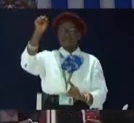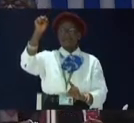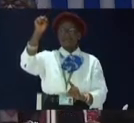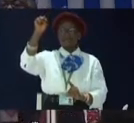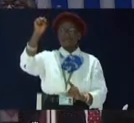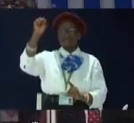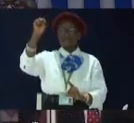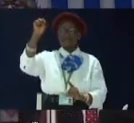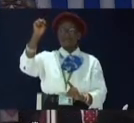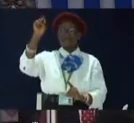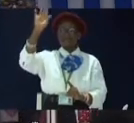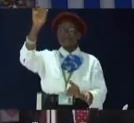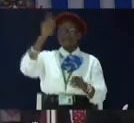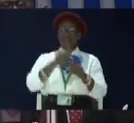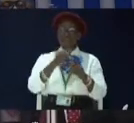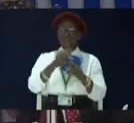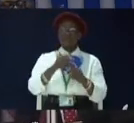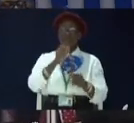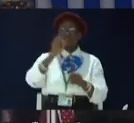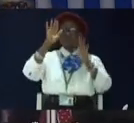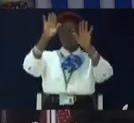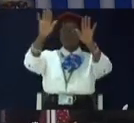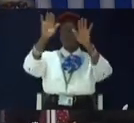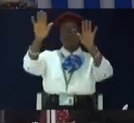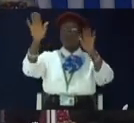His name is Wonderful.